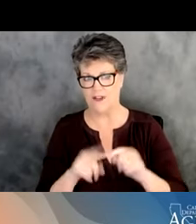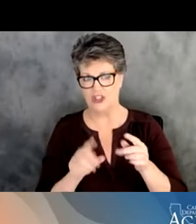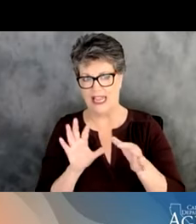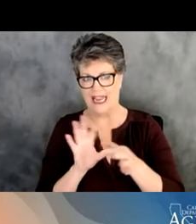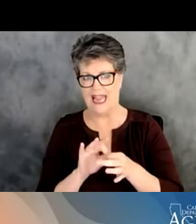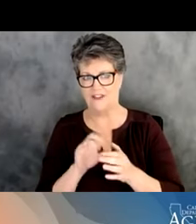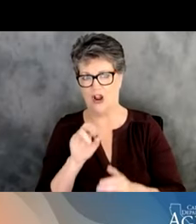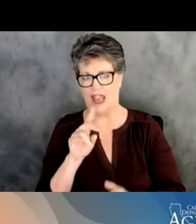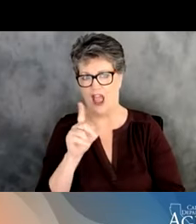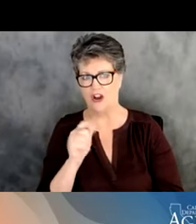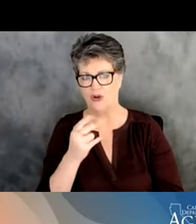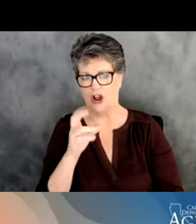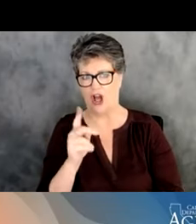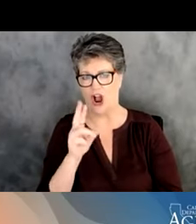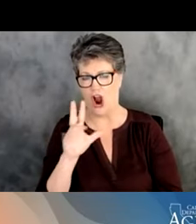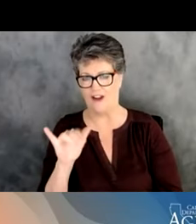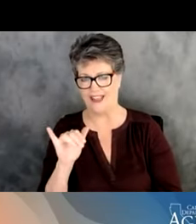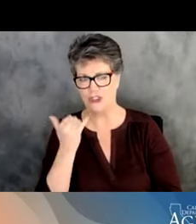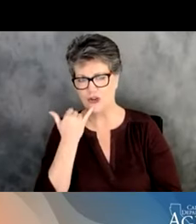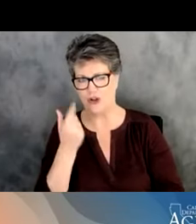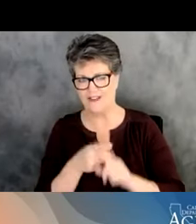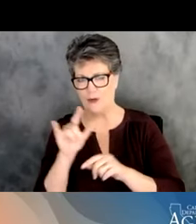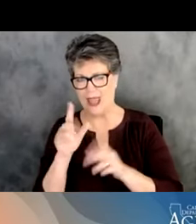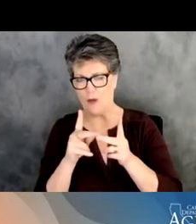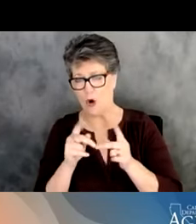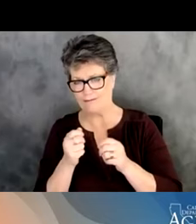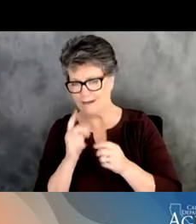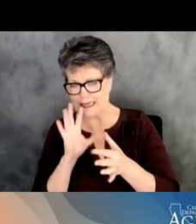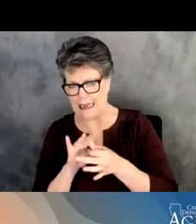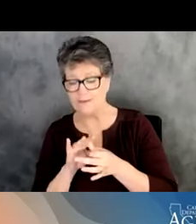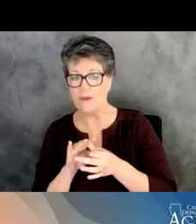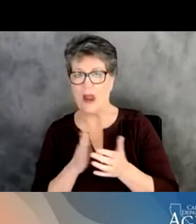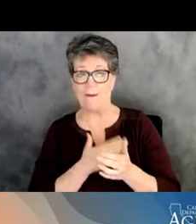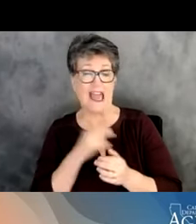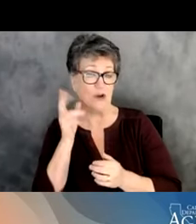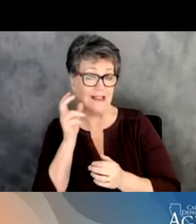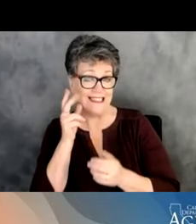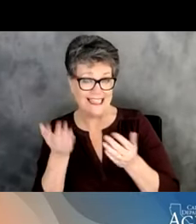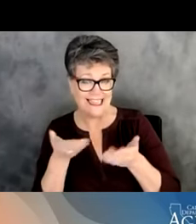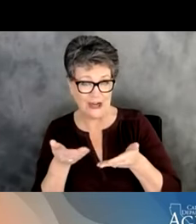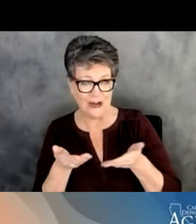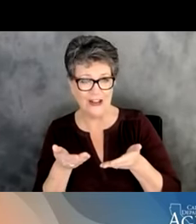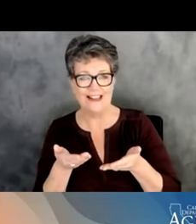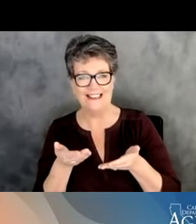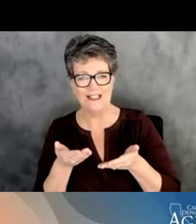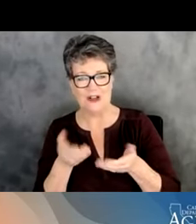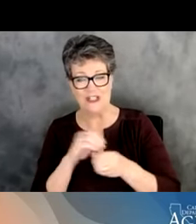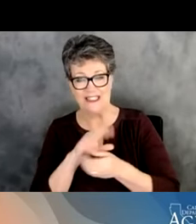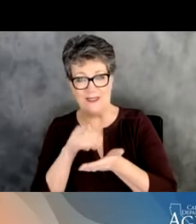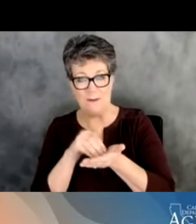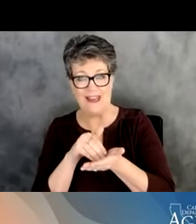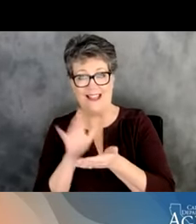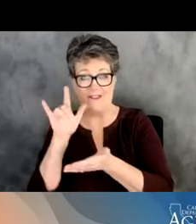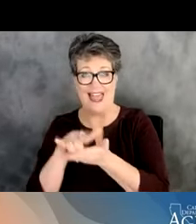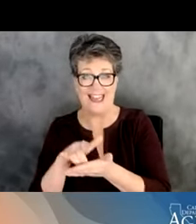now. Probably not, but we're happy to have Leandra listening in and while she is in the midst of landing